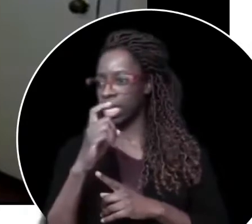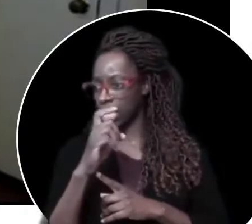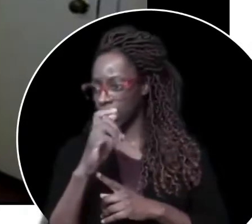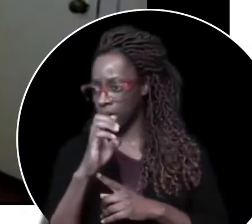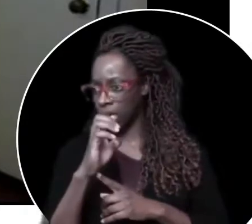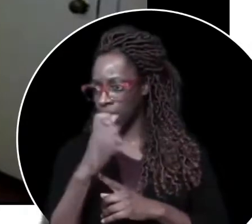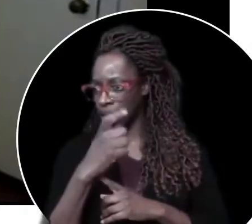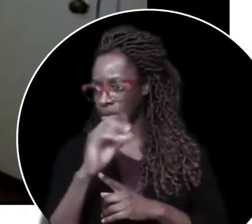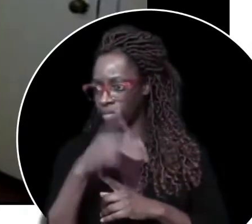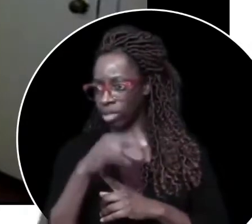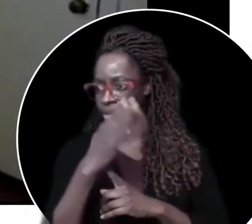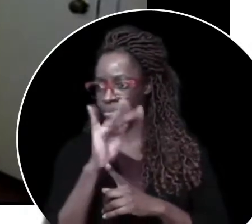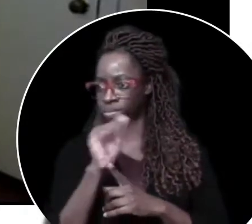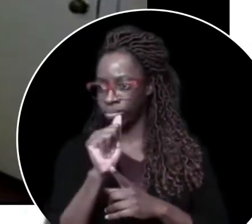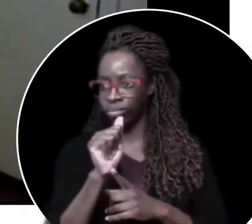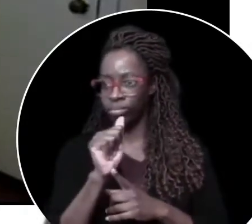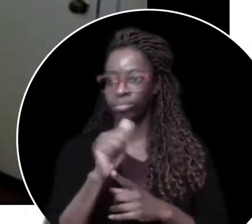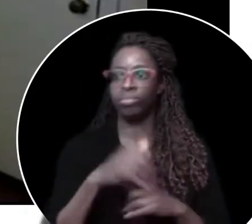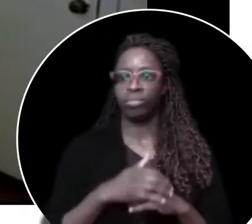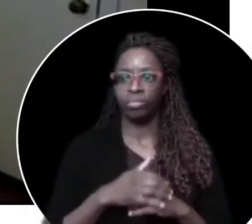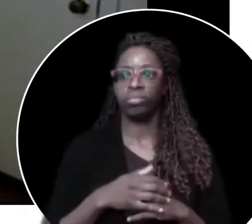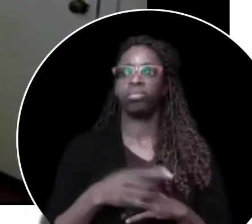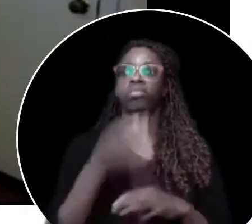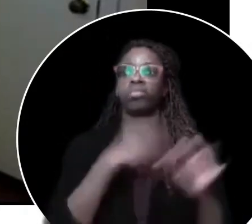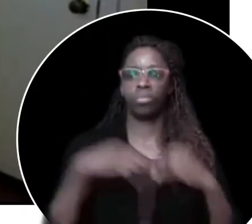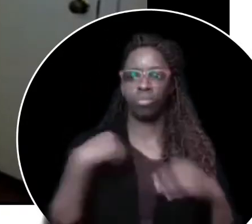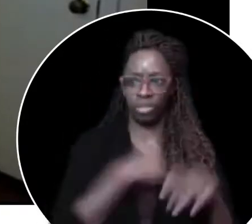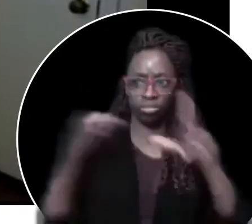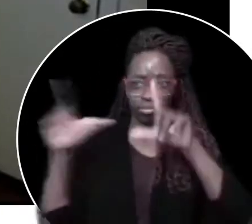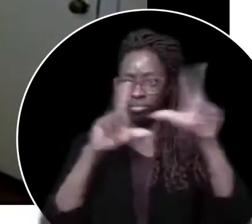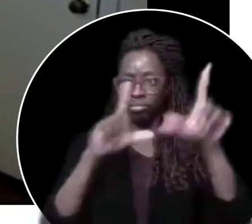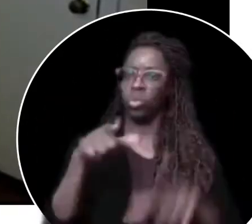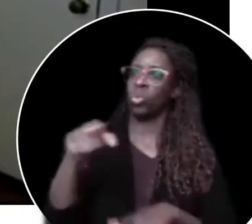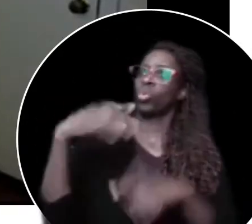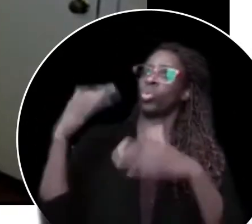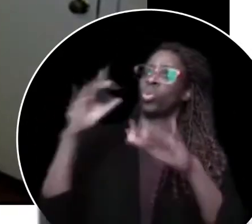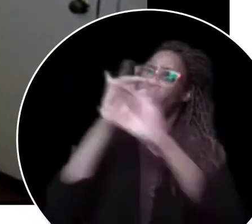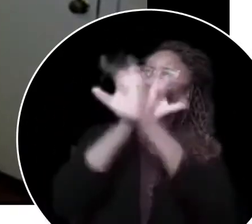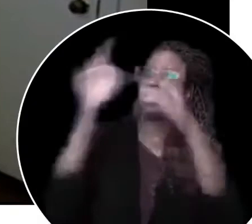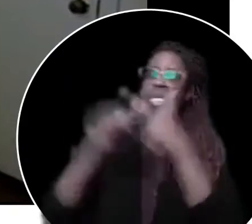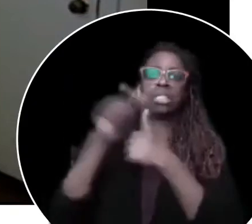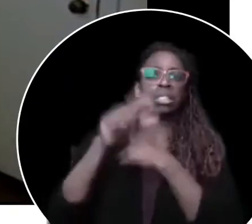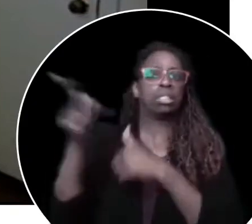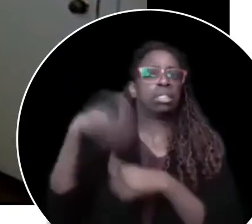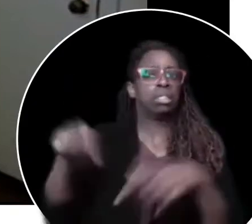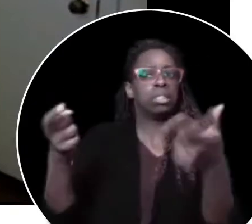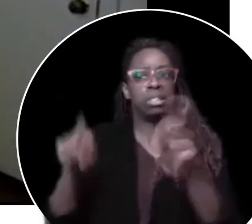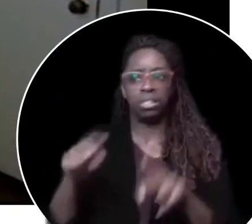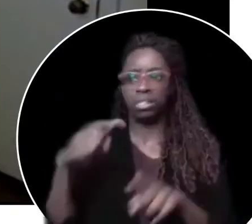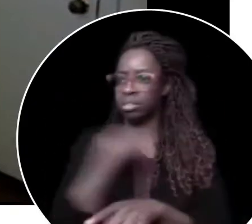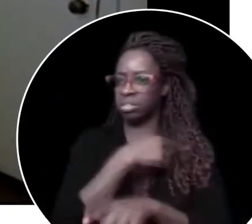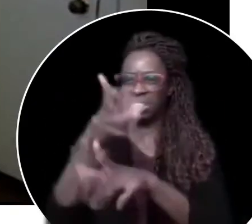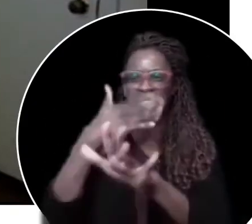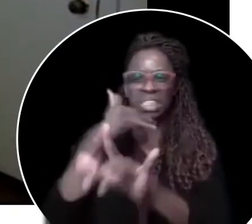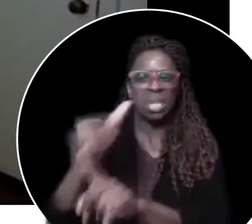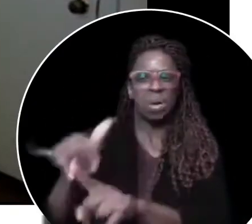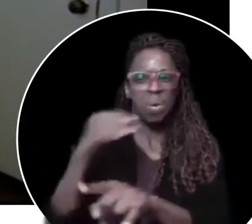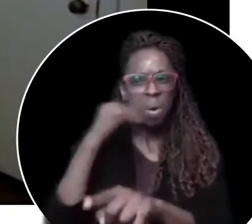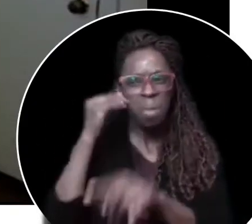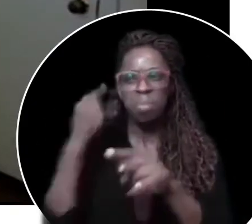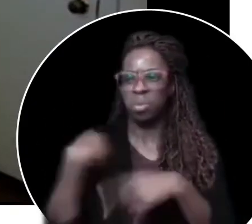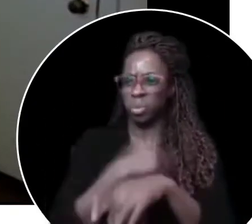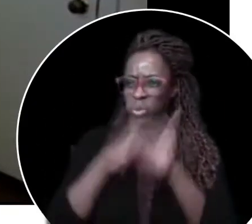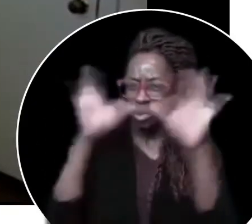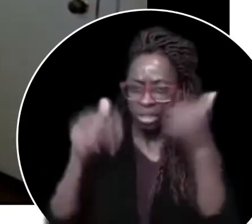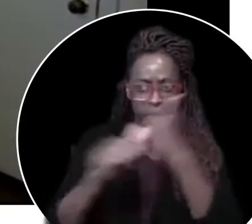here because it is too dangerous a journey. And in order to deter others from making that journey, we will put mothers